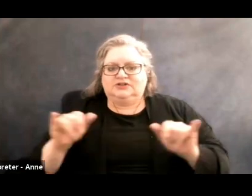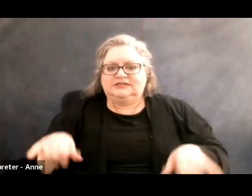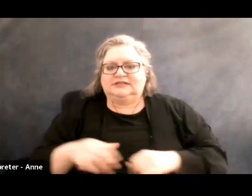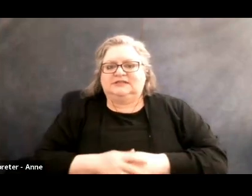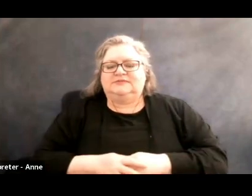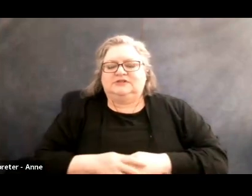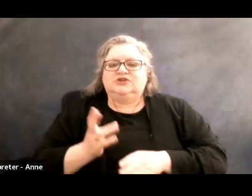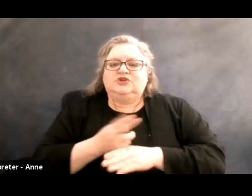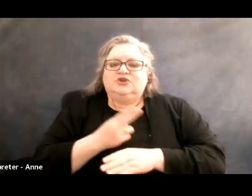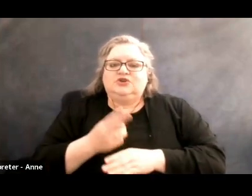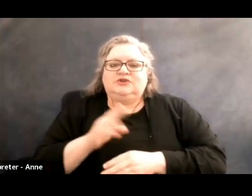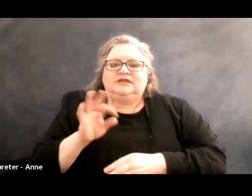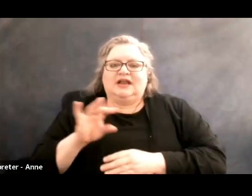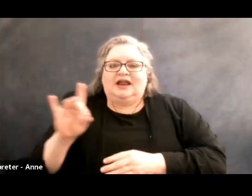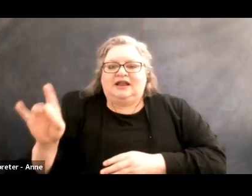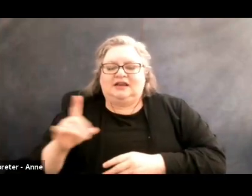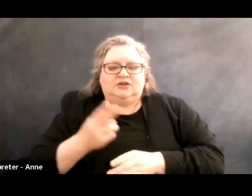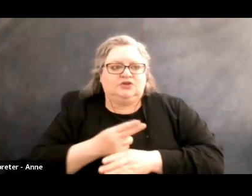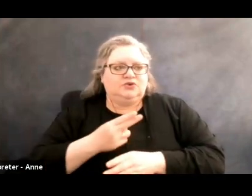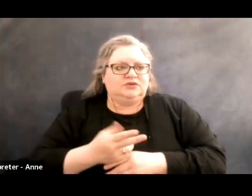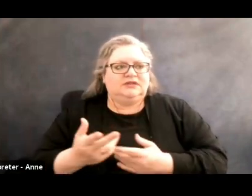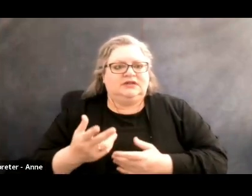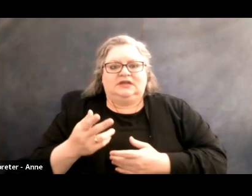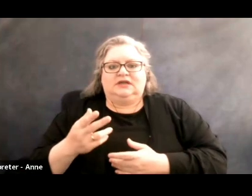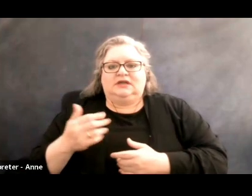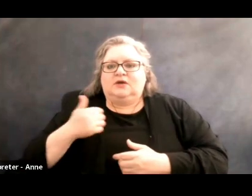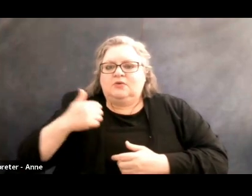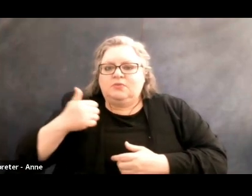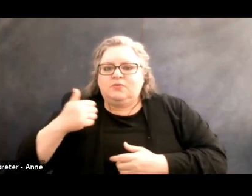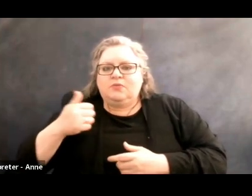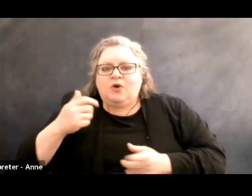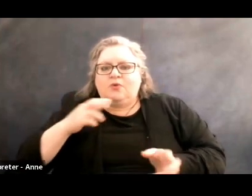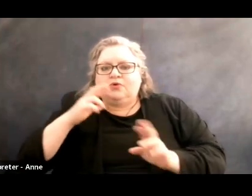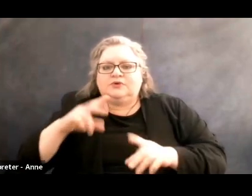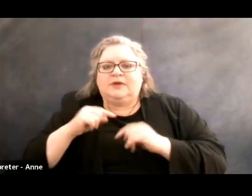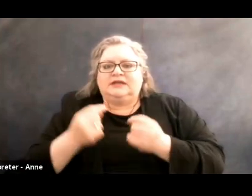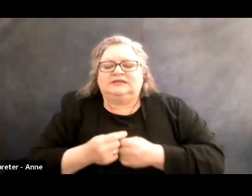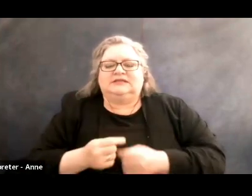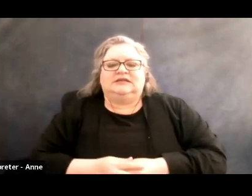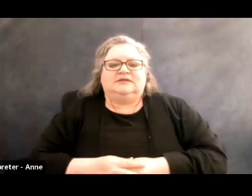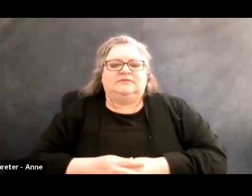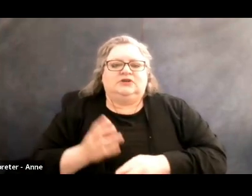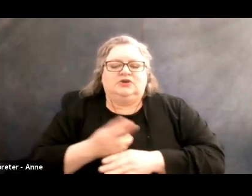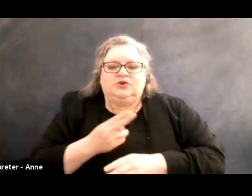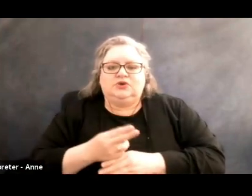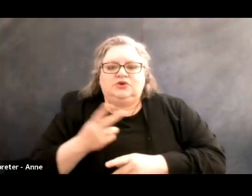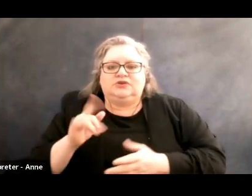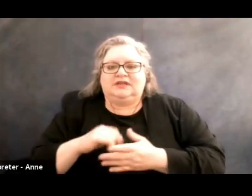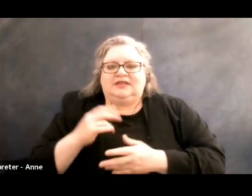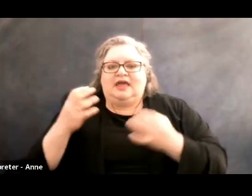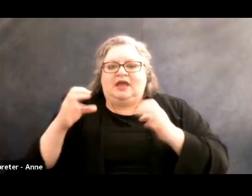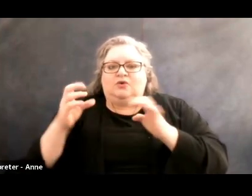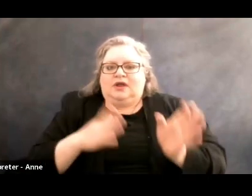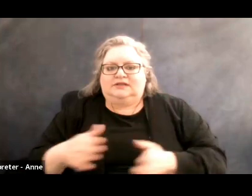using 988, using the mobile response team, using your therapist, using that crisis